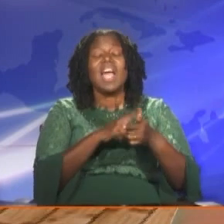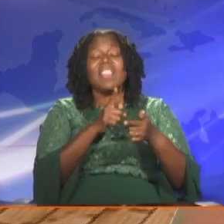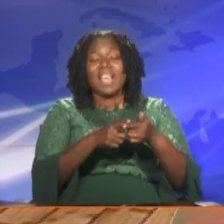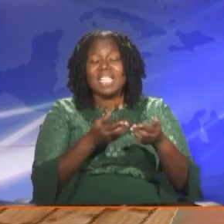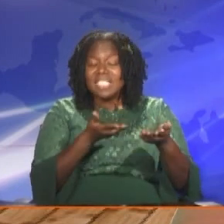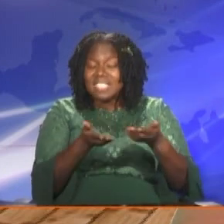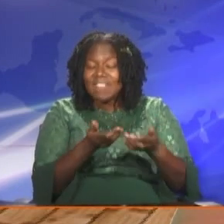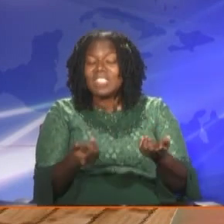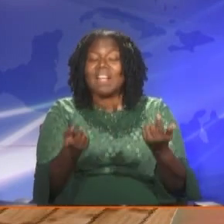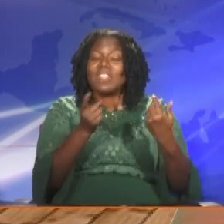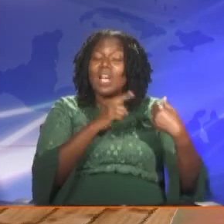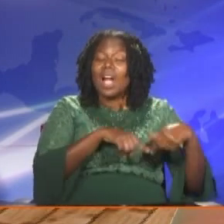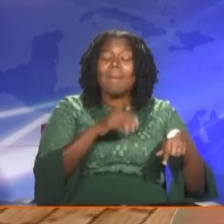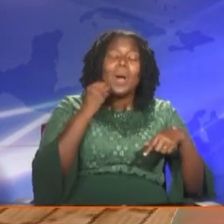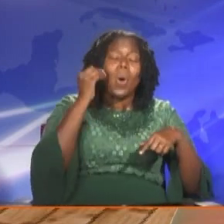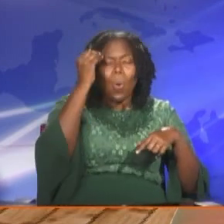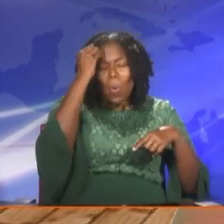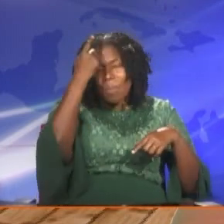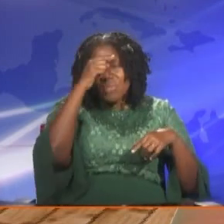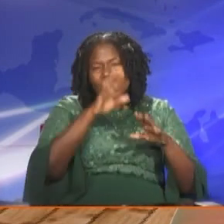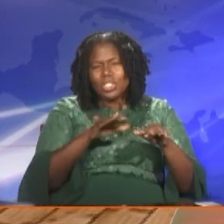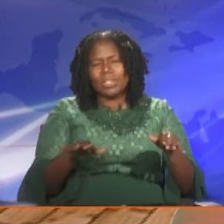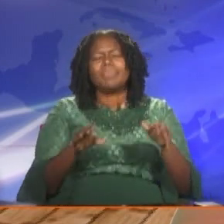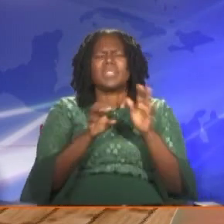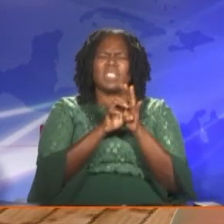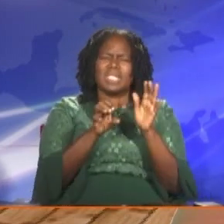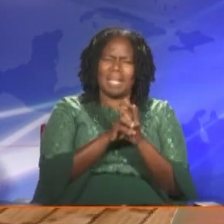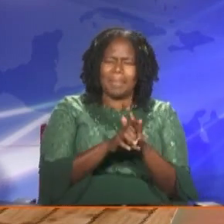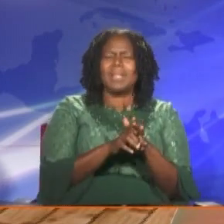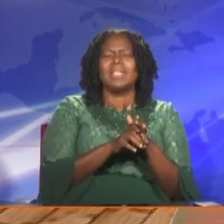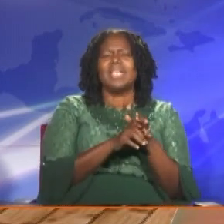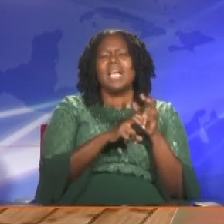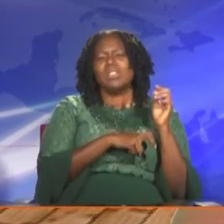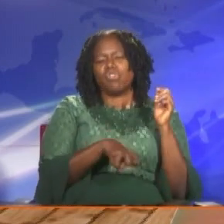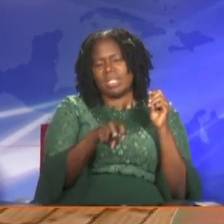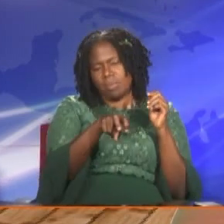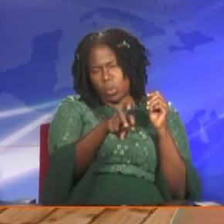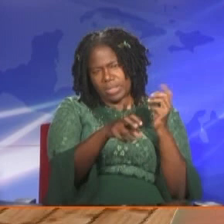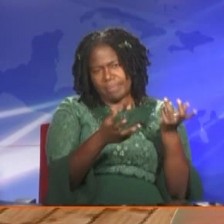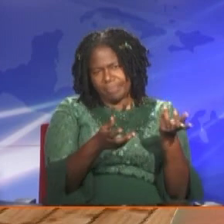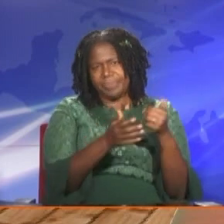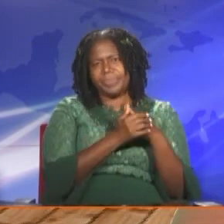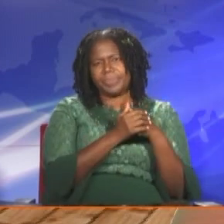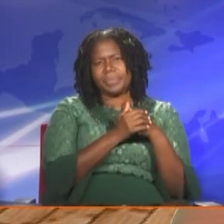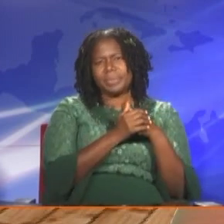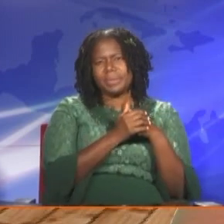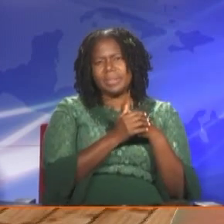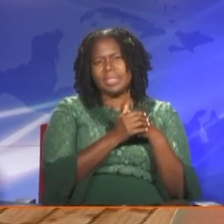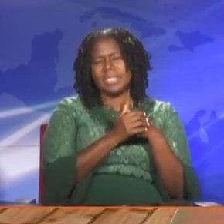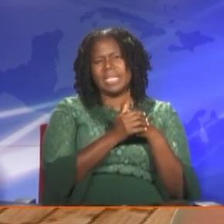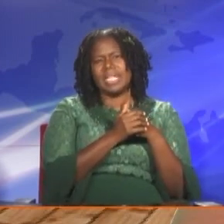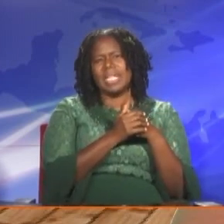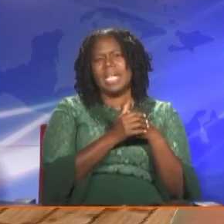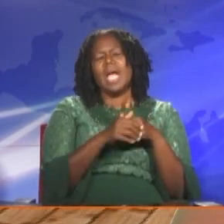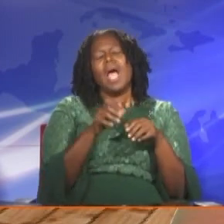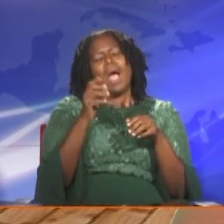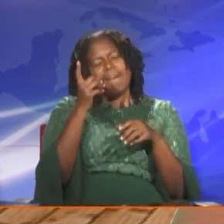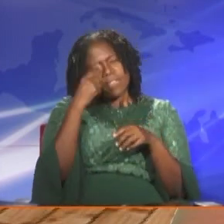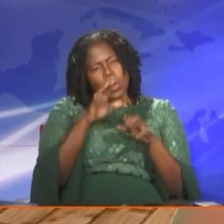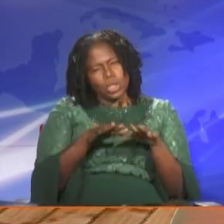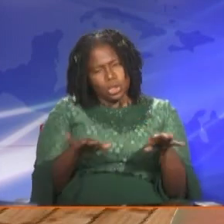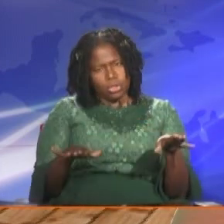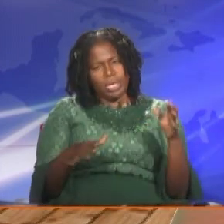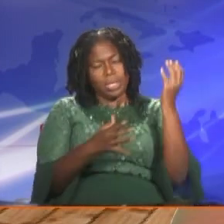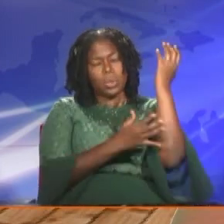or let's just take transport, for example, where I worked before, catering for low socioeconomic children coming